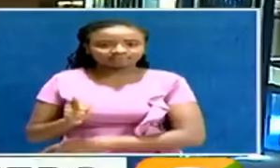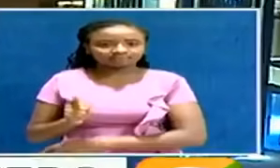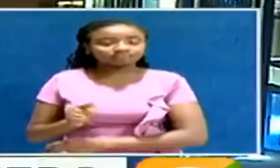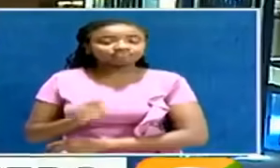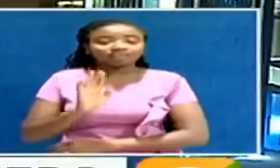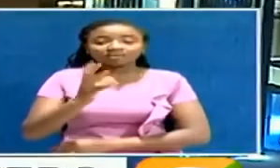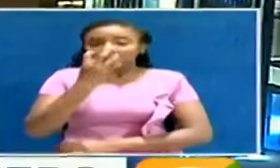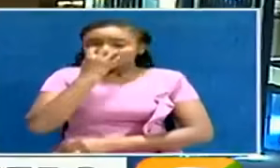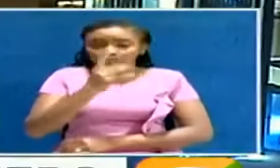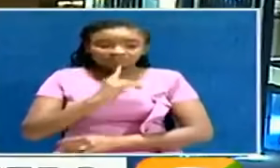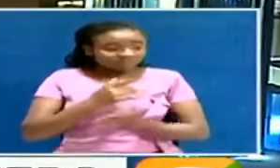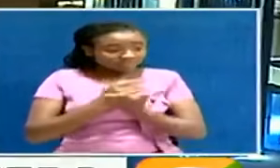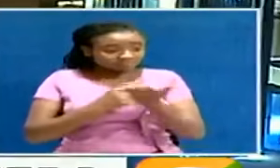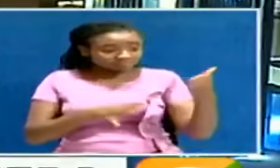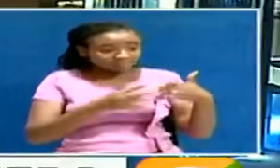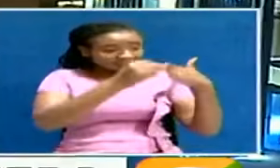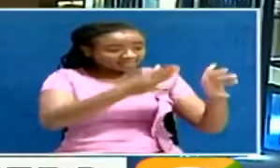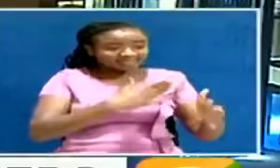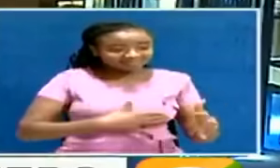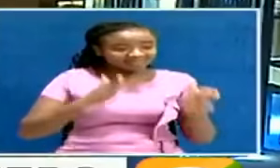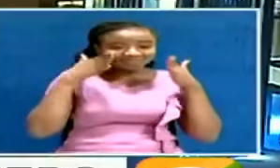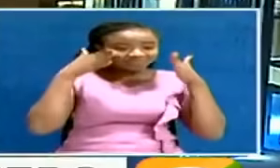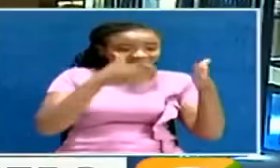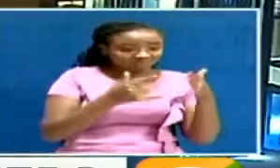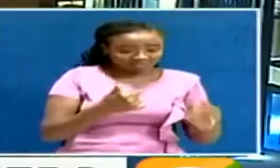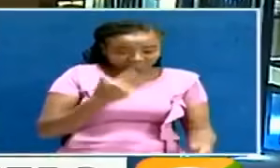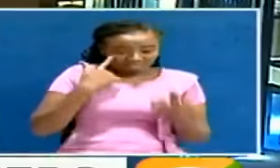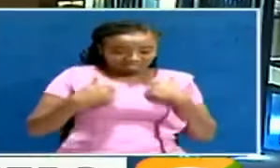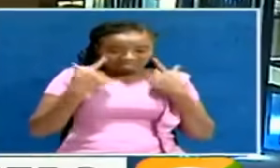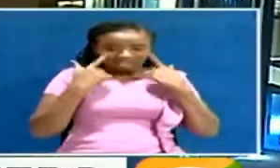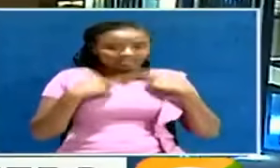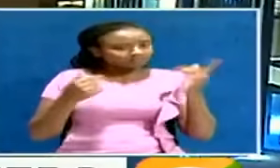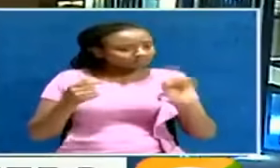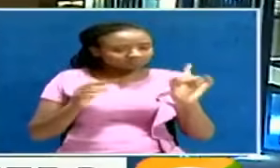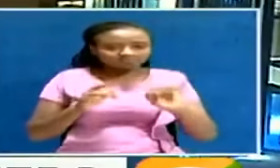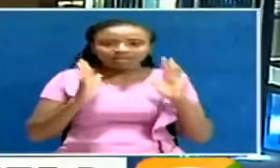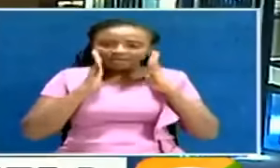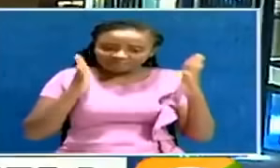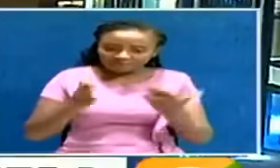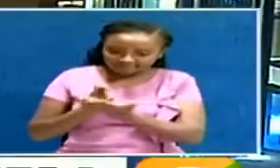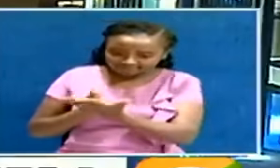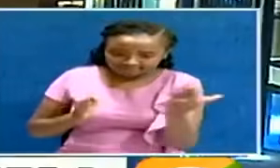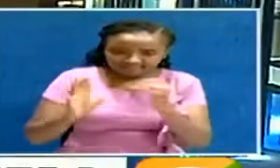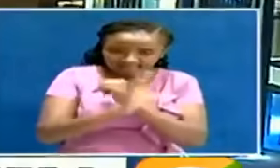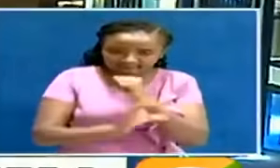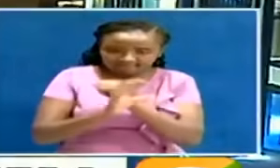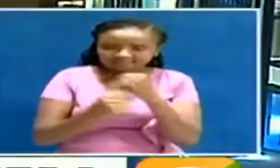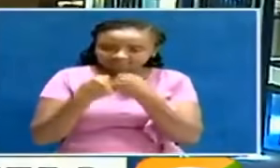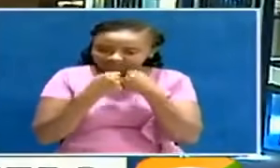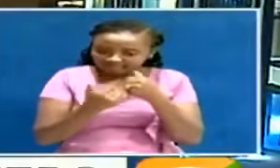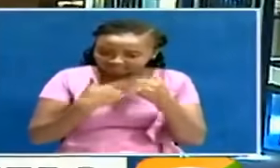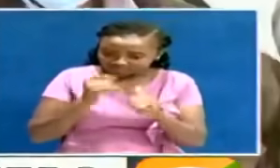The Deputy President says leaders should put the interests of Kenyans first and focus on addressing the challenges the nation faces at this